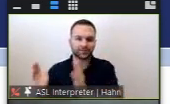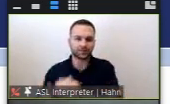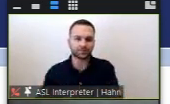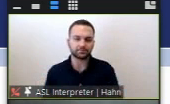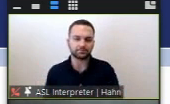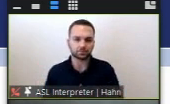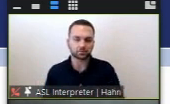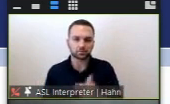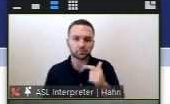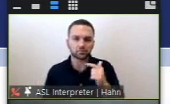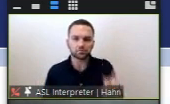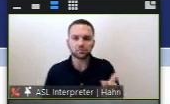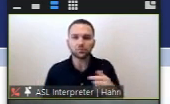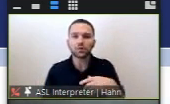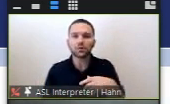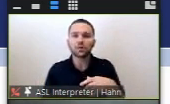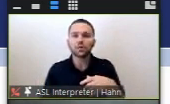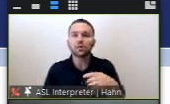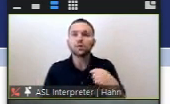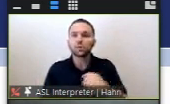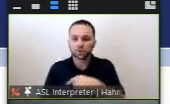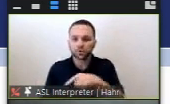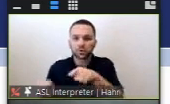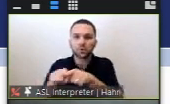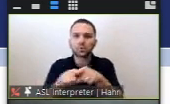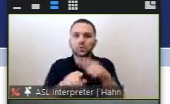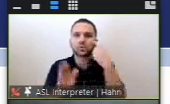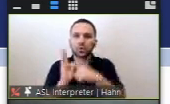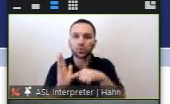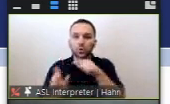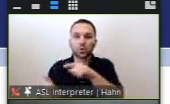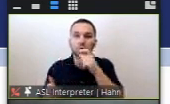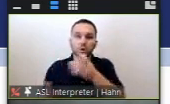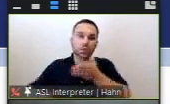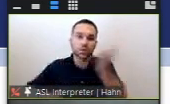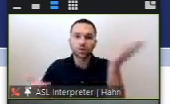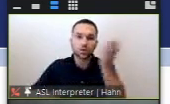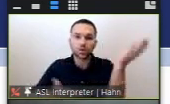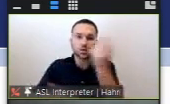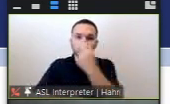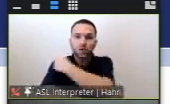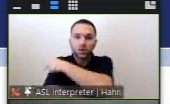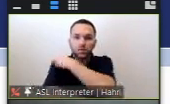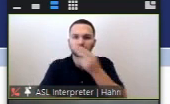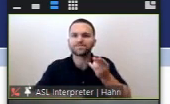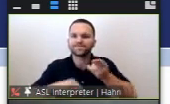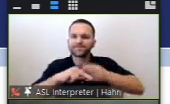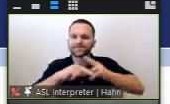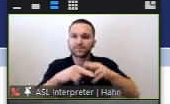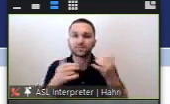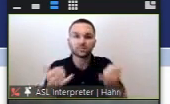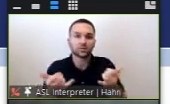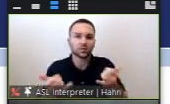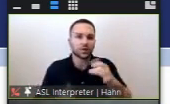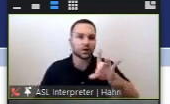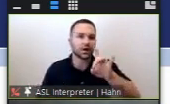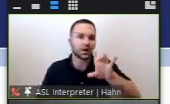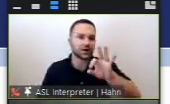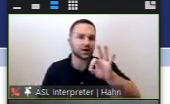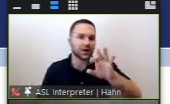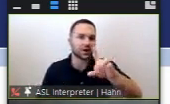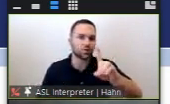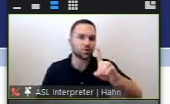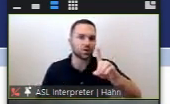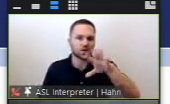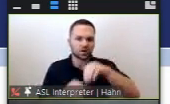We do continue to see a steady increase in hospitalizations. So as of today, we have 891 individuals in Colorado that are